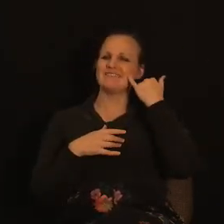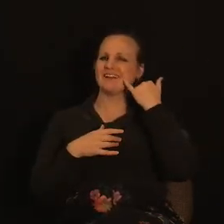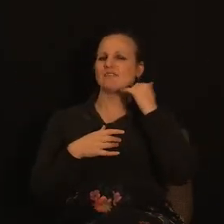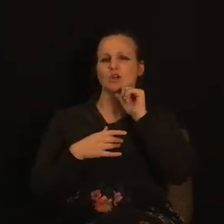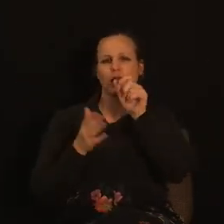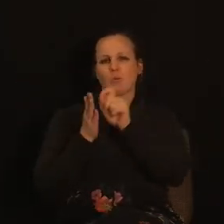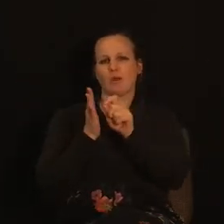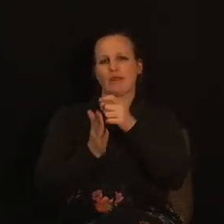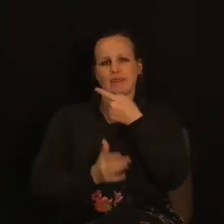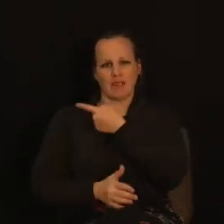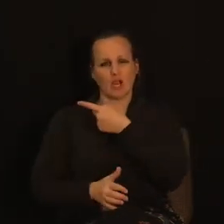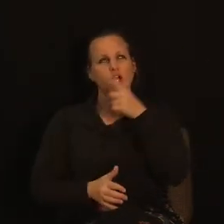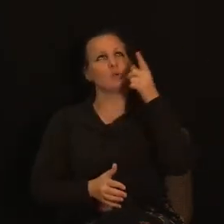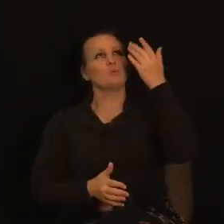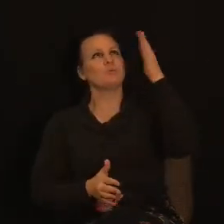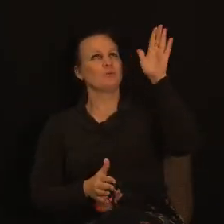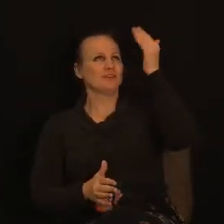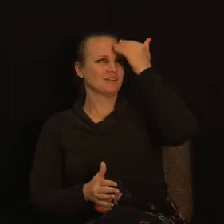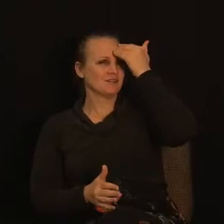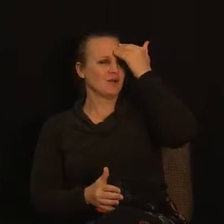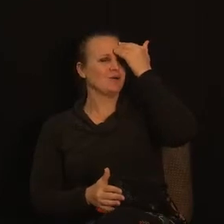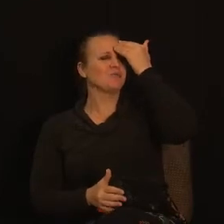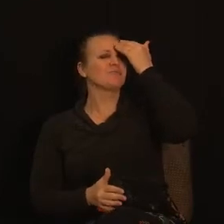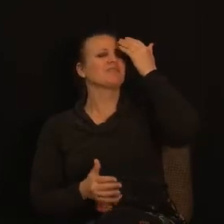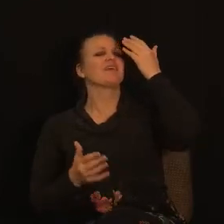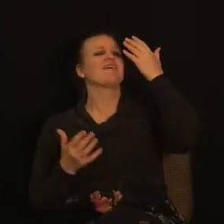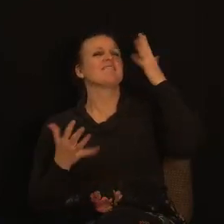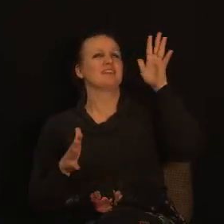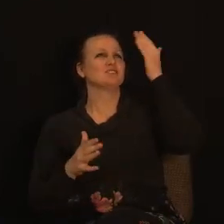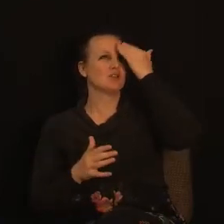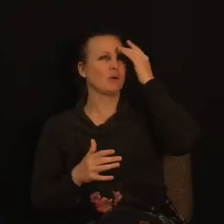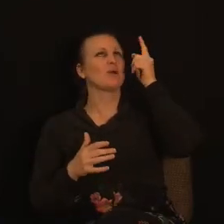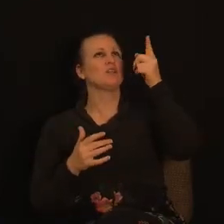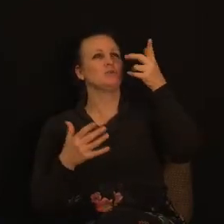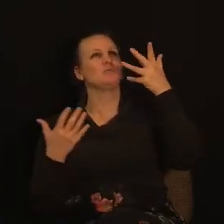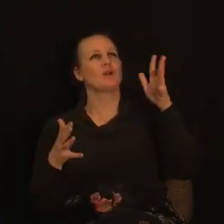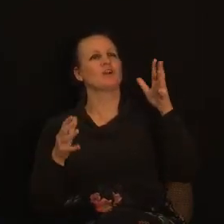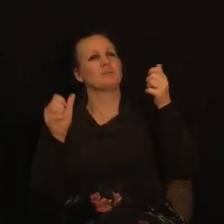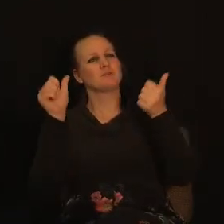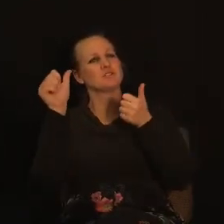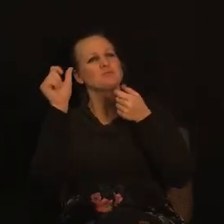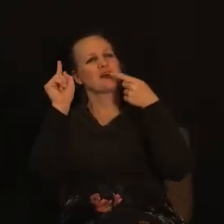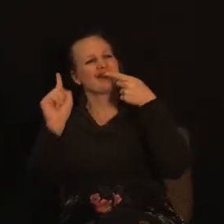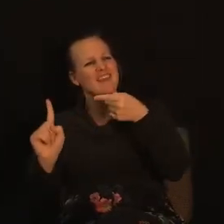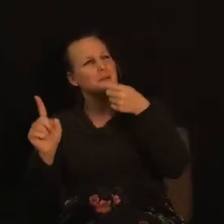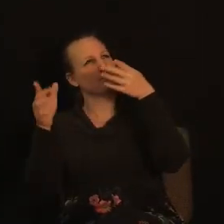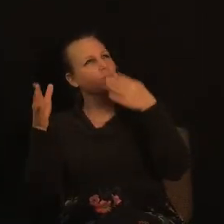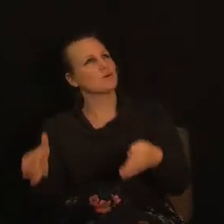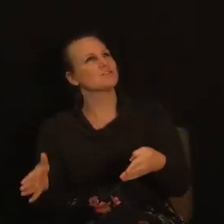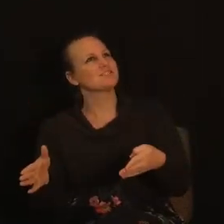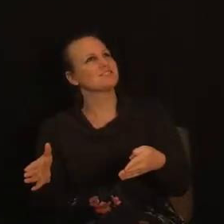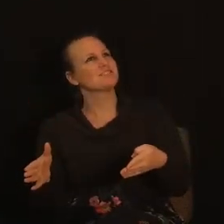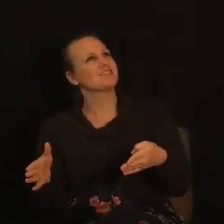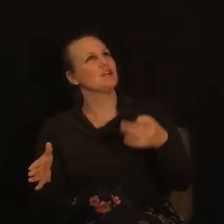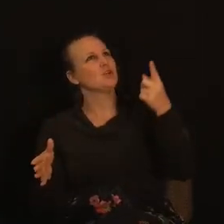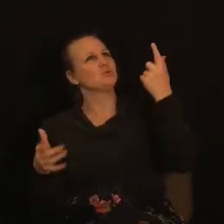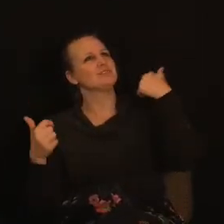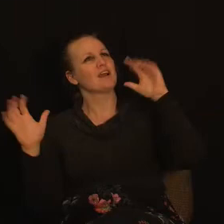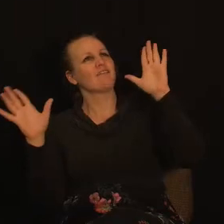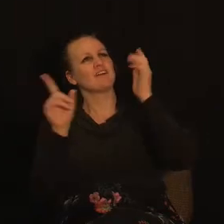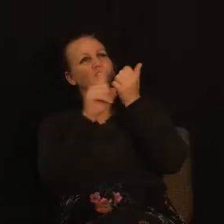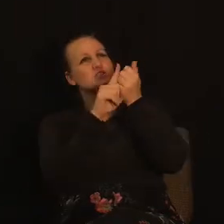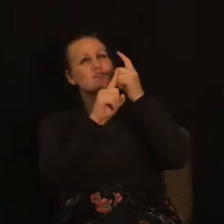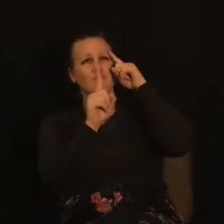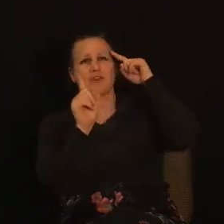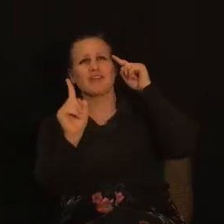are pursuing them. That just as you laid your life down for us, that you laid your life down for them as well. And so, Lord, we pray that they